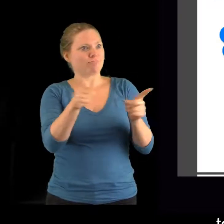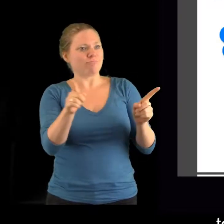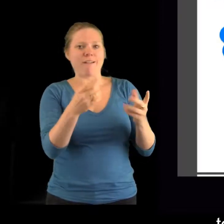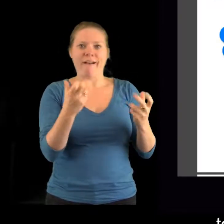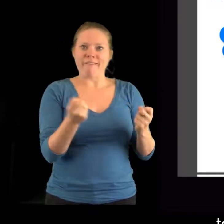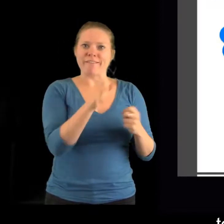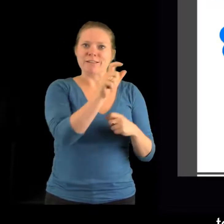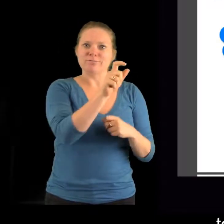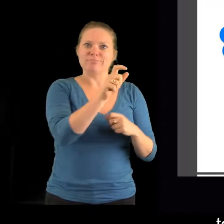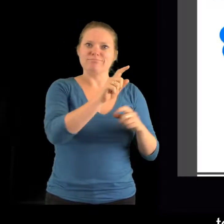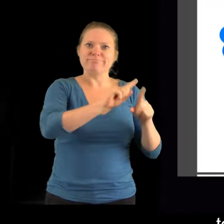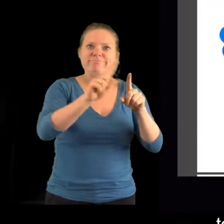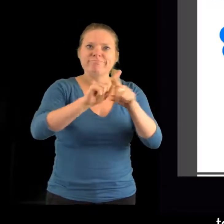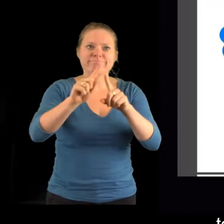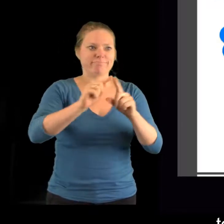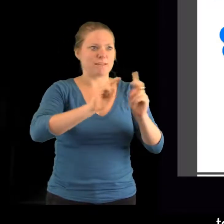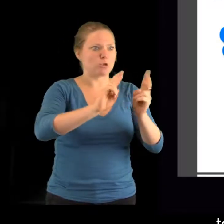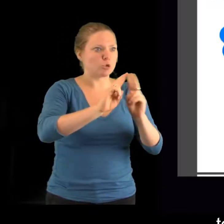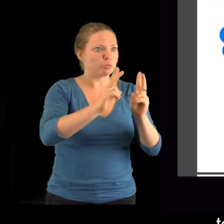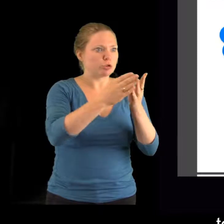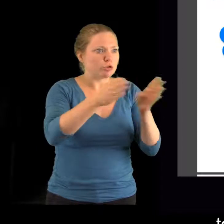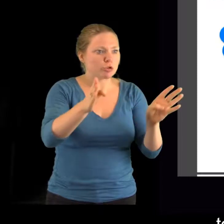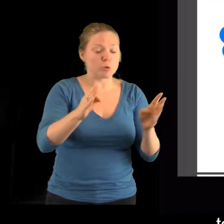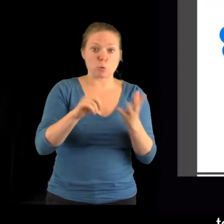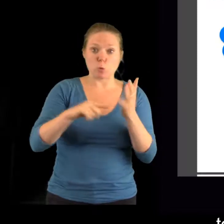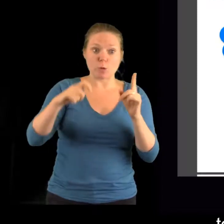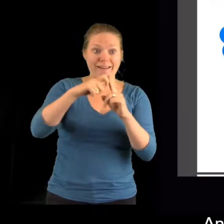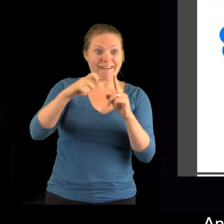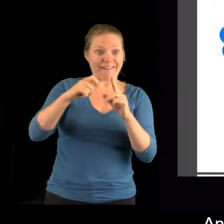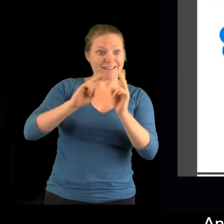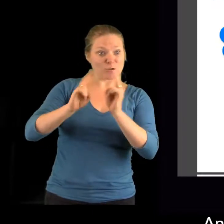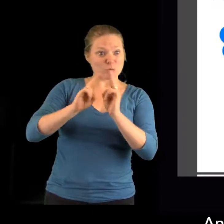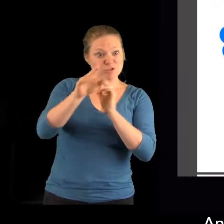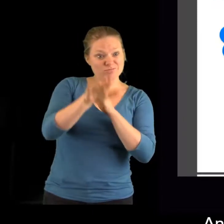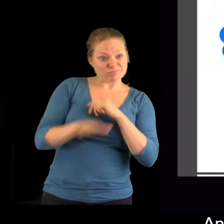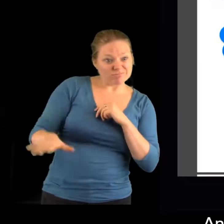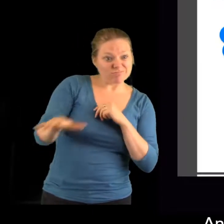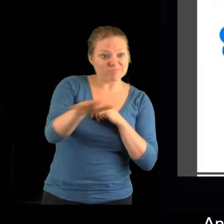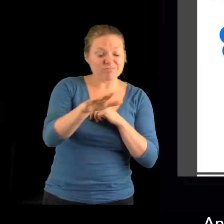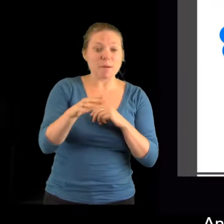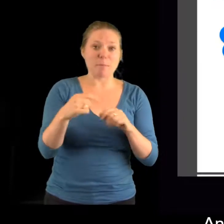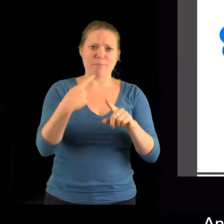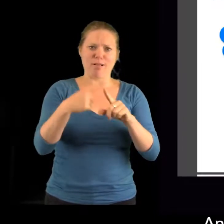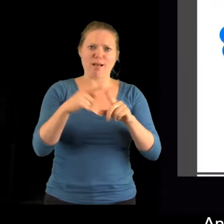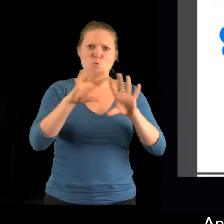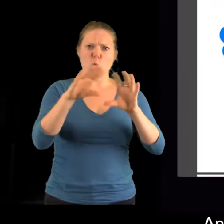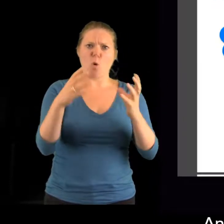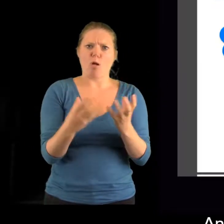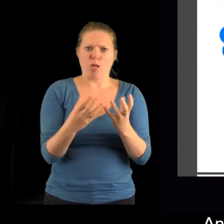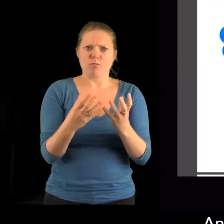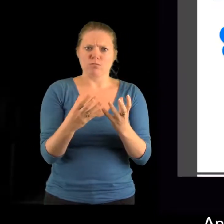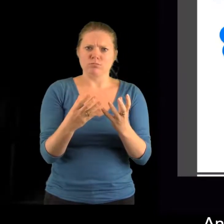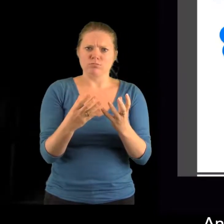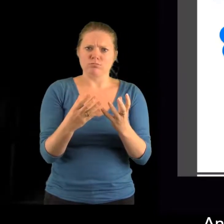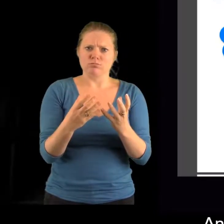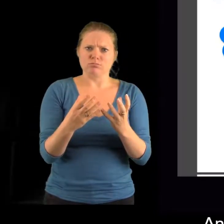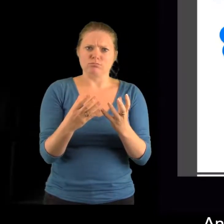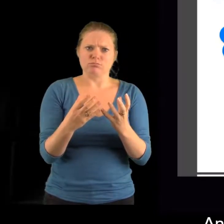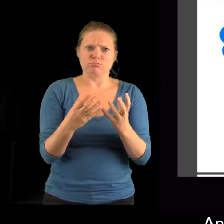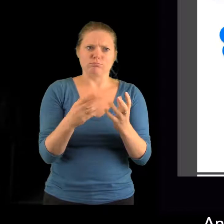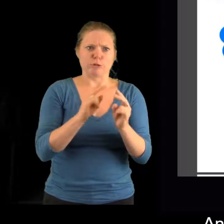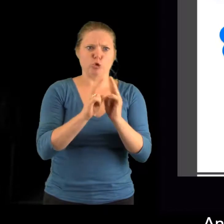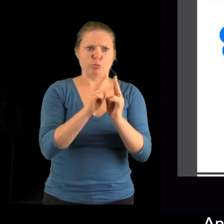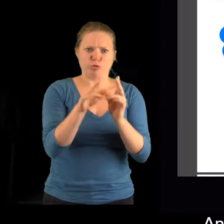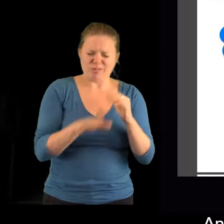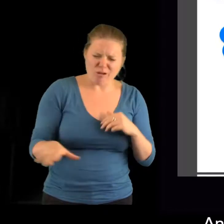organizations such as the SASLI and ASLI. And then you've got world associations as well, so the World Association of